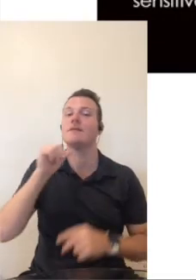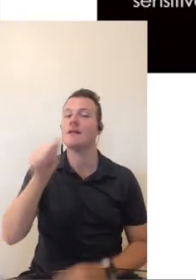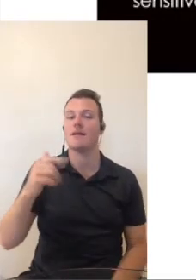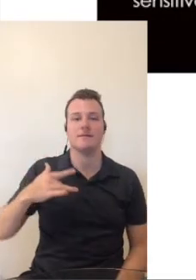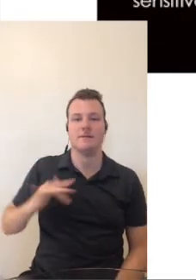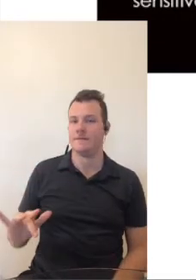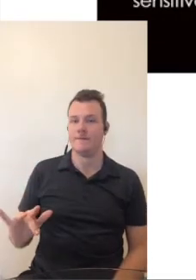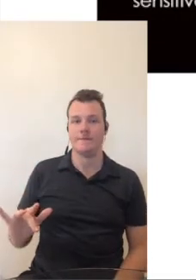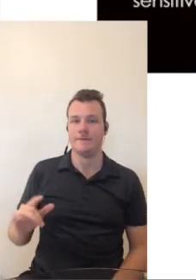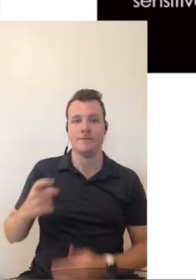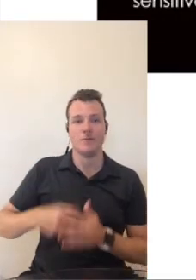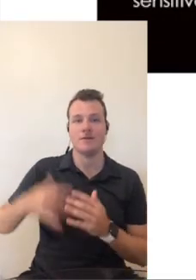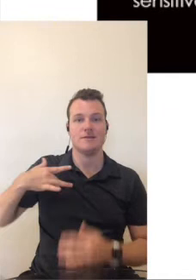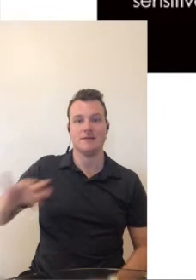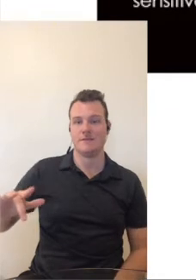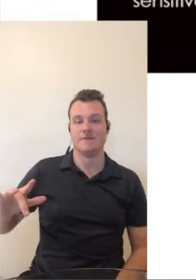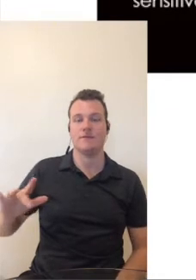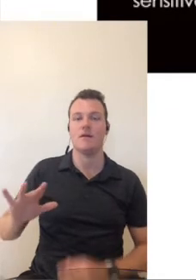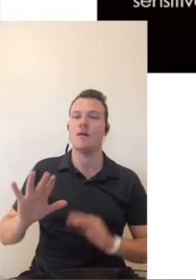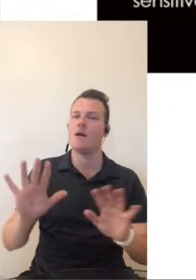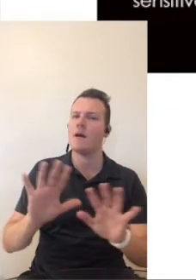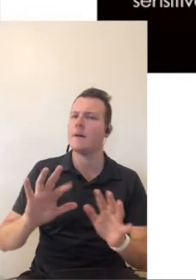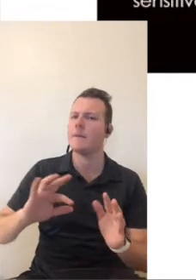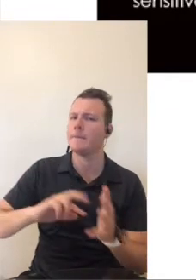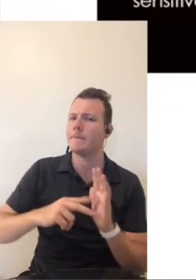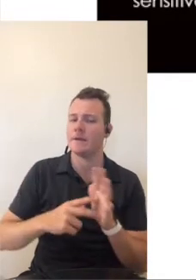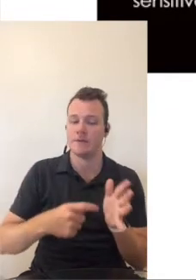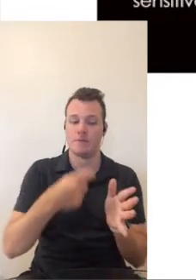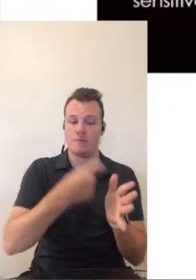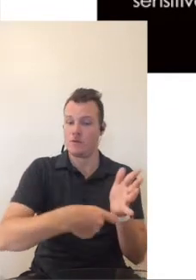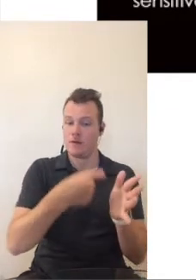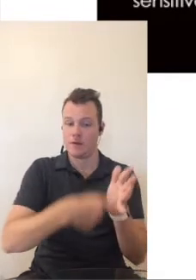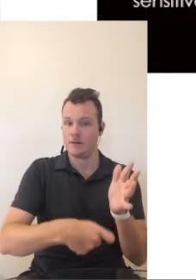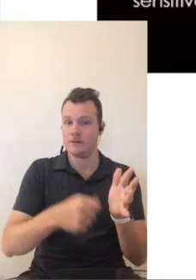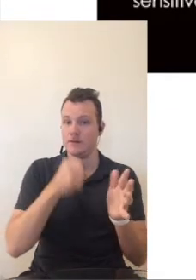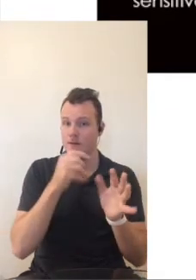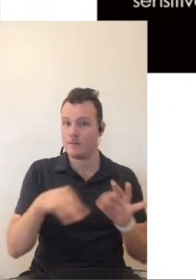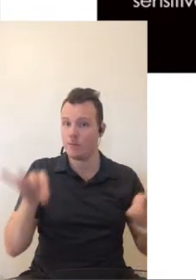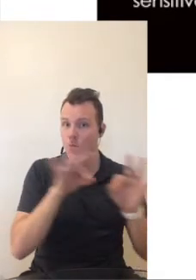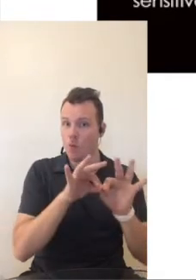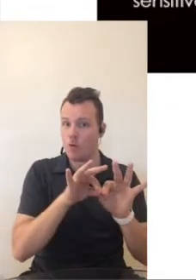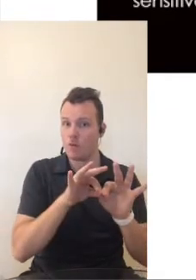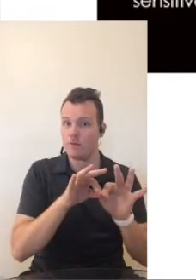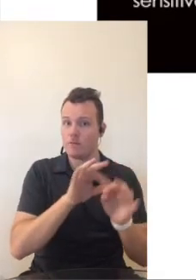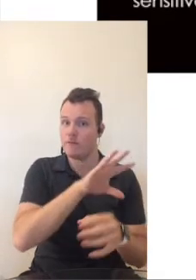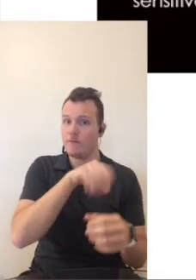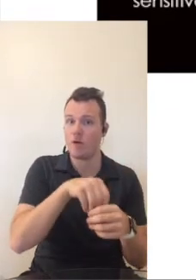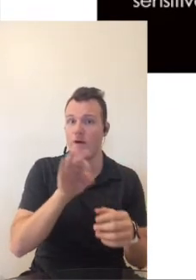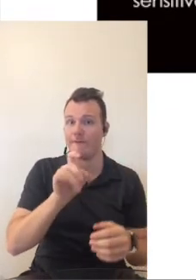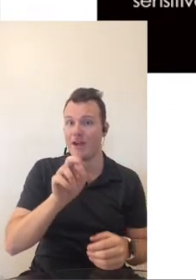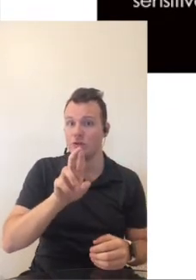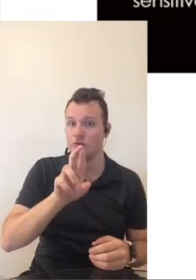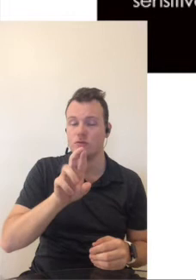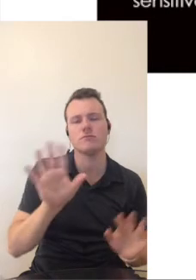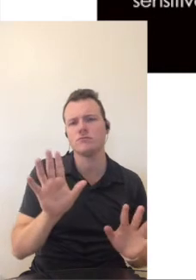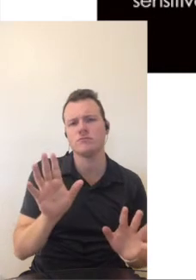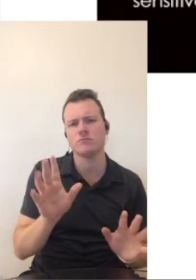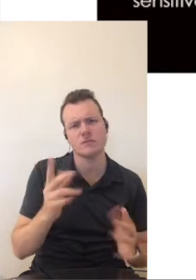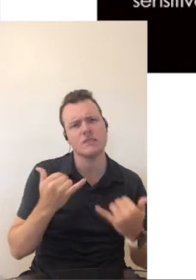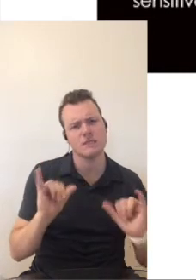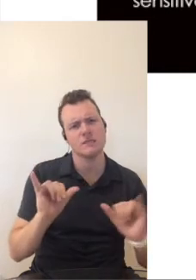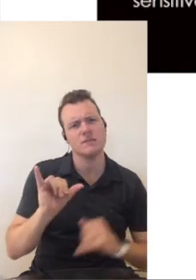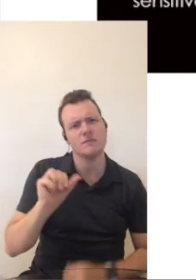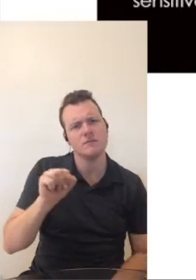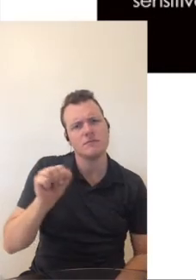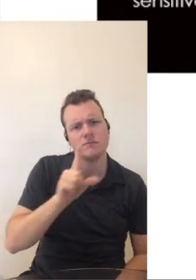sensitive. That does not mean that price is not an important factor or a decision when they're deciding